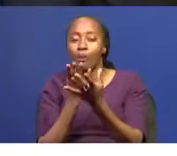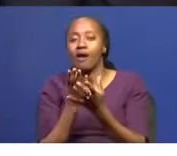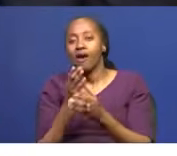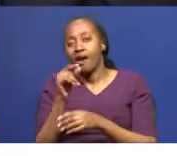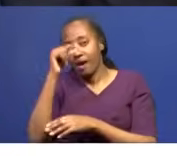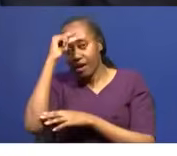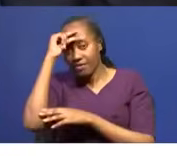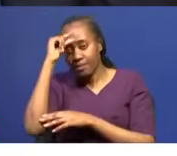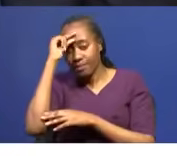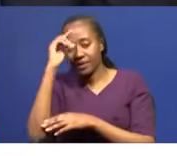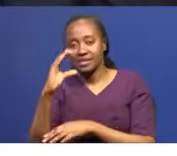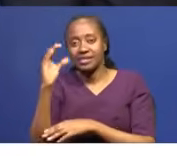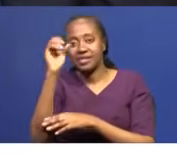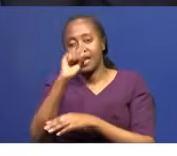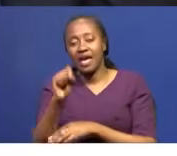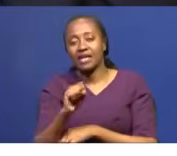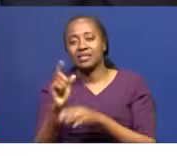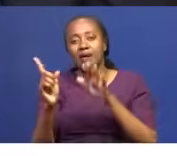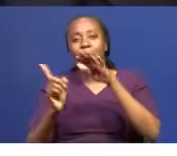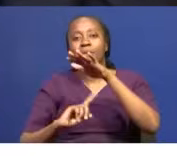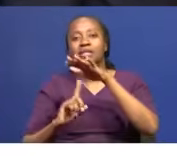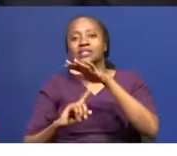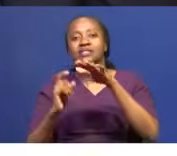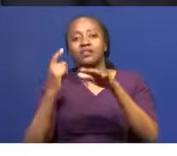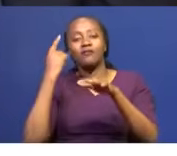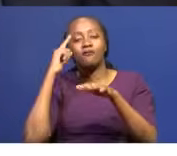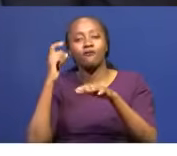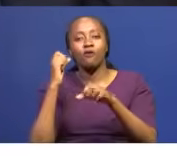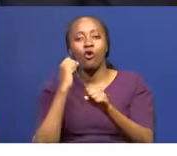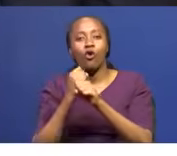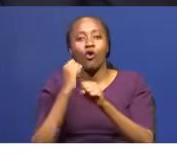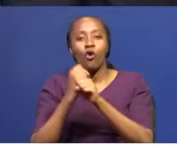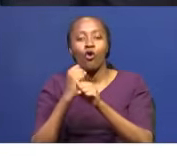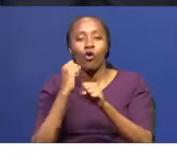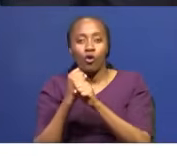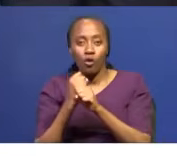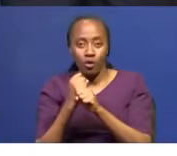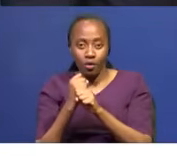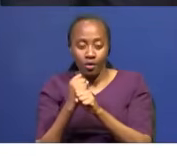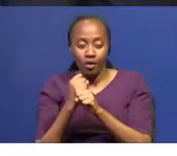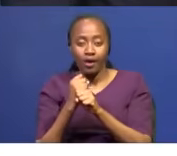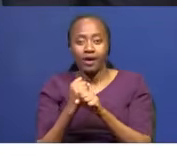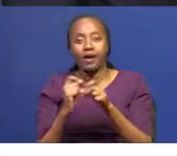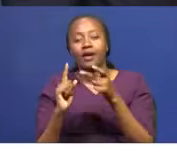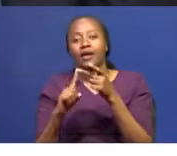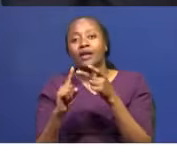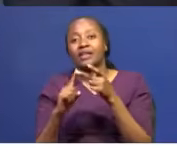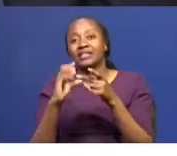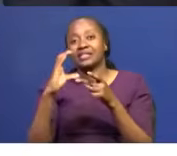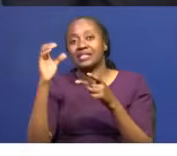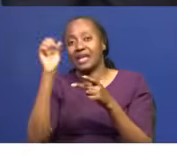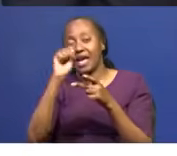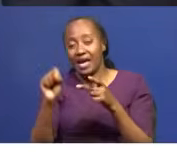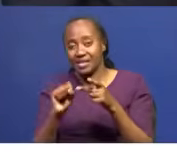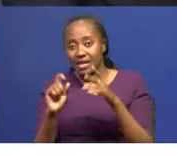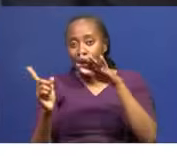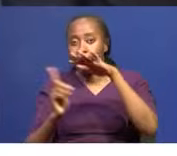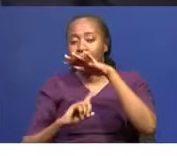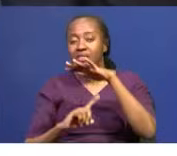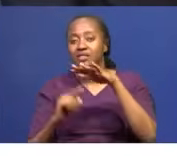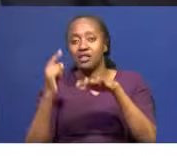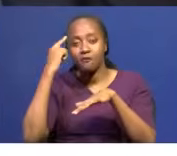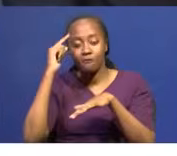the CS Ministry of Labor, the CS Ministry of Education, and the Ministry of